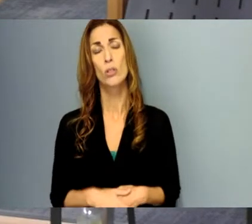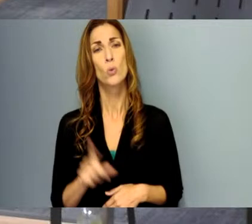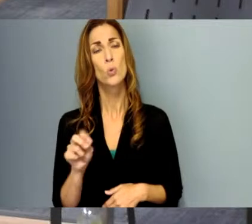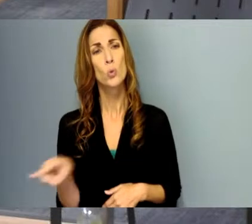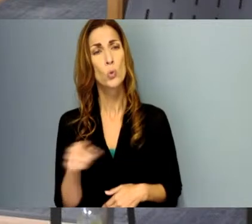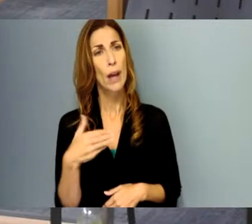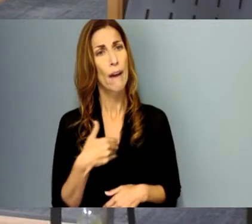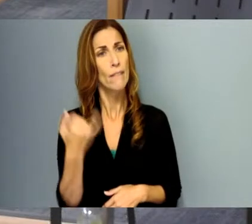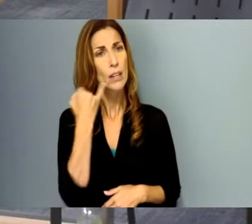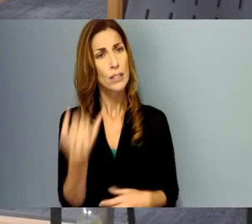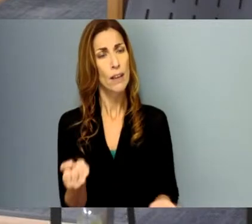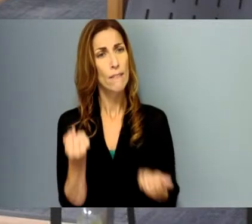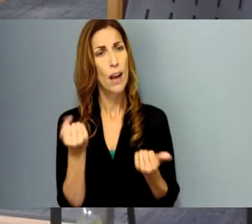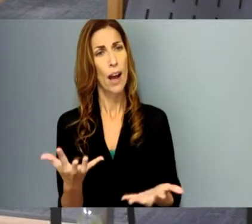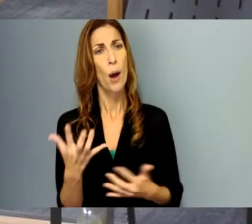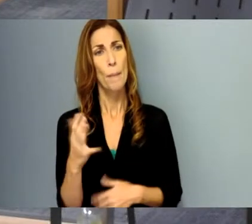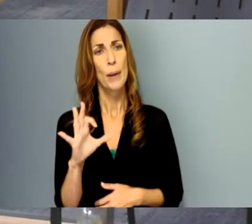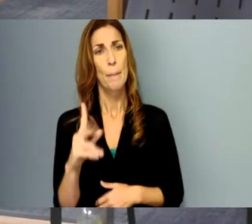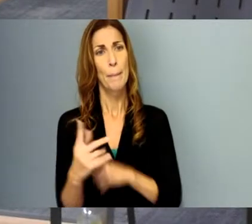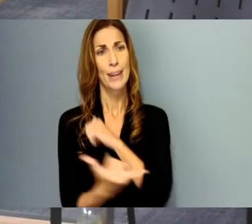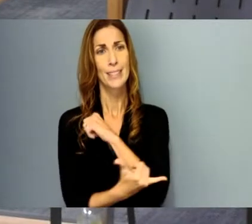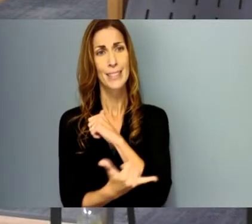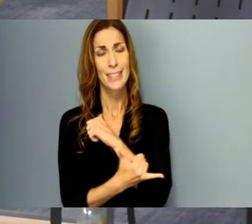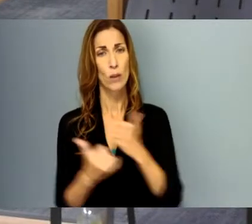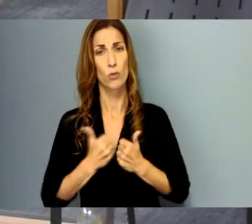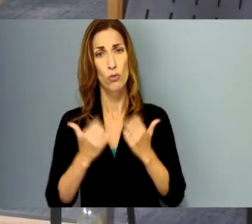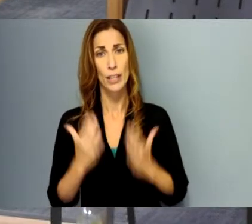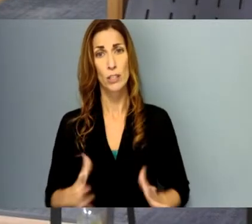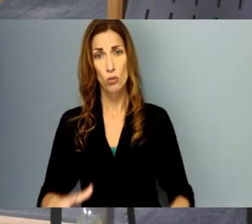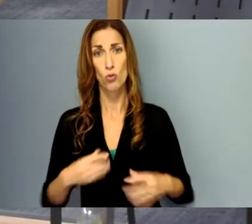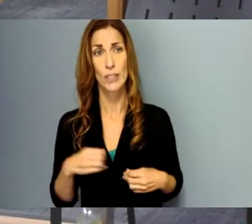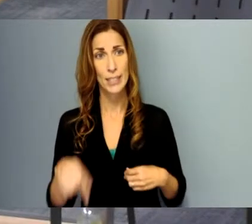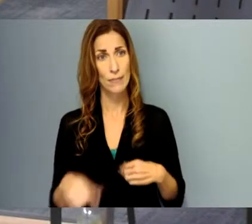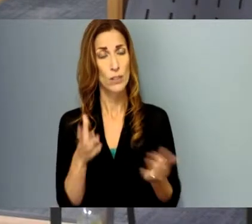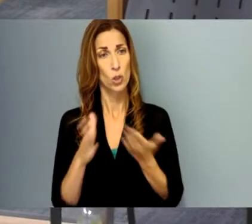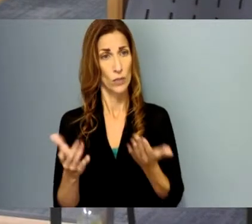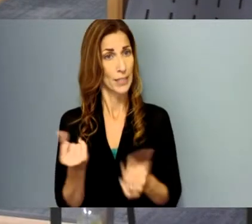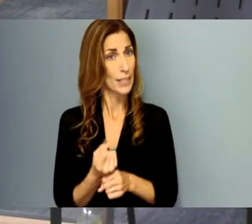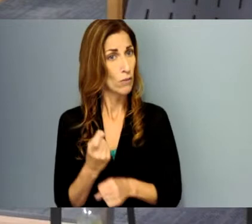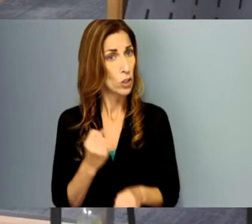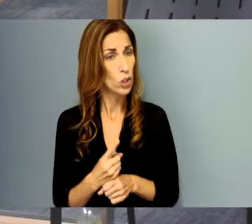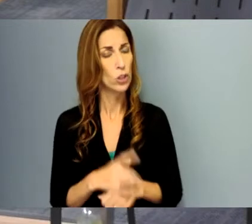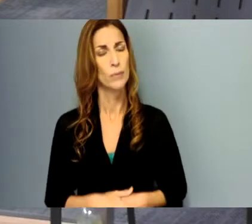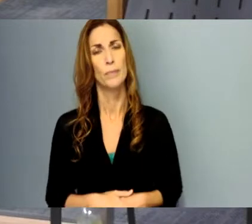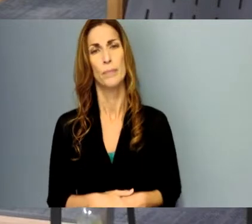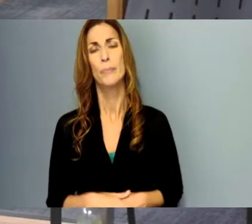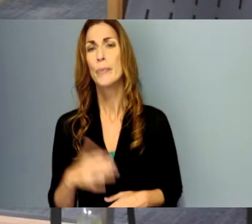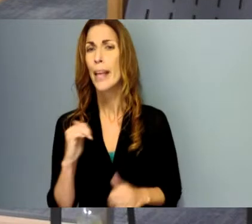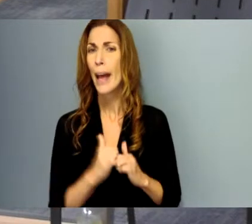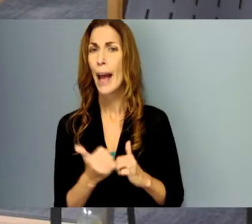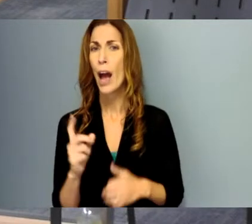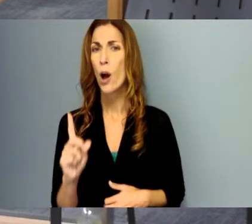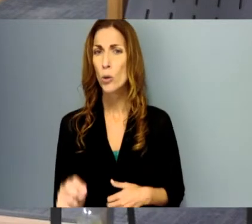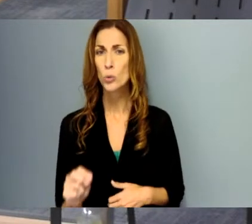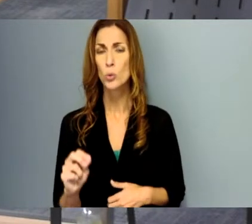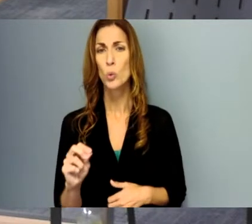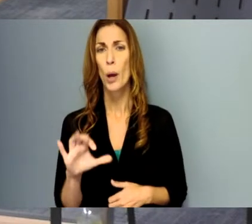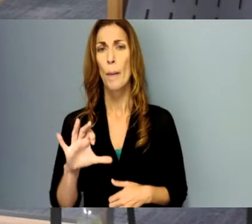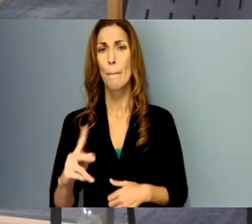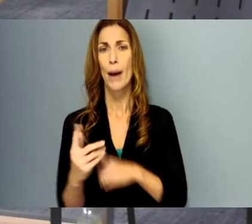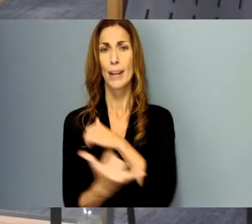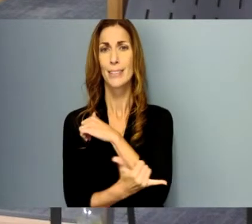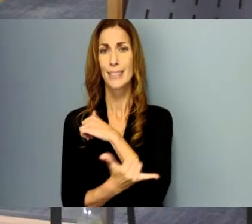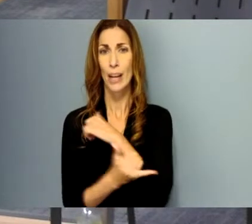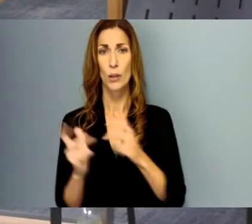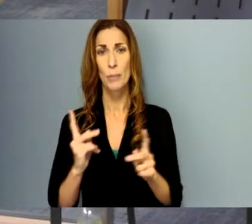have an idea of how many Bucks County residents receive these services each year? How do residents of Bucks County find out